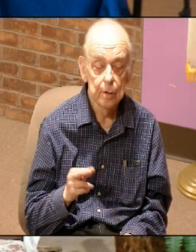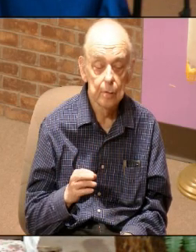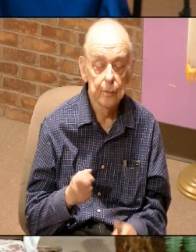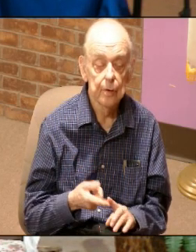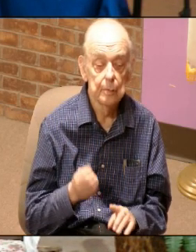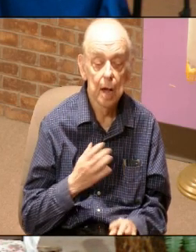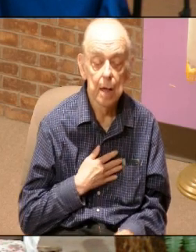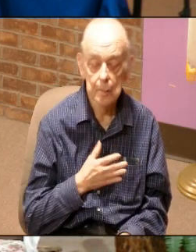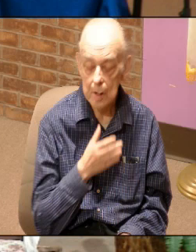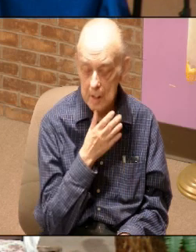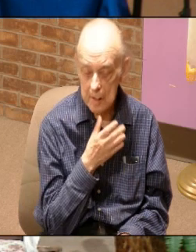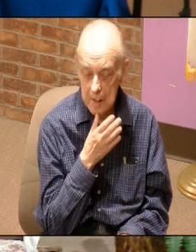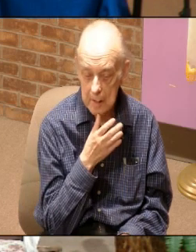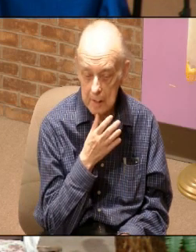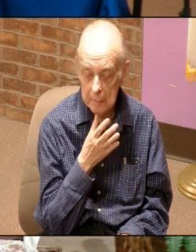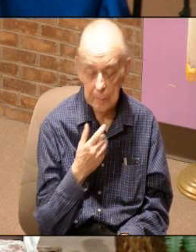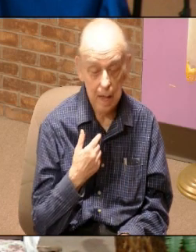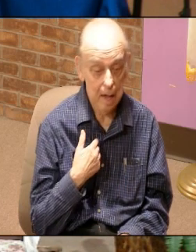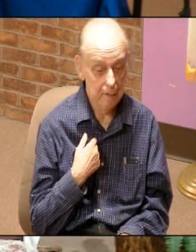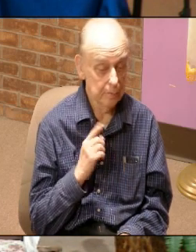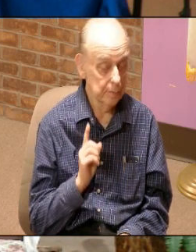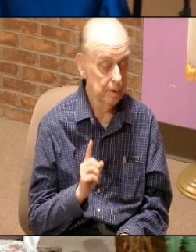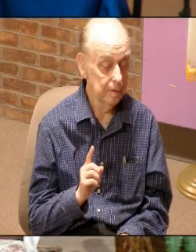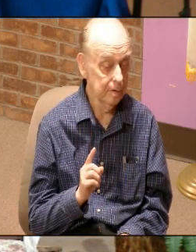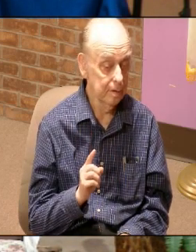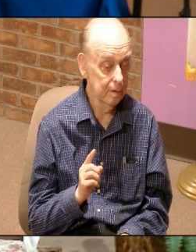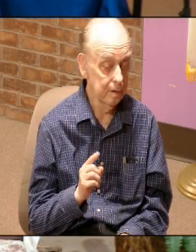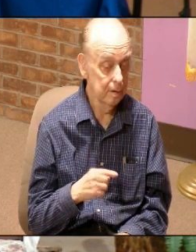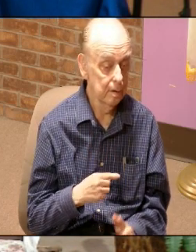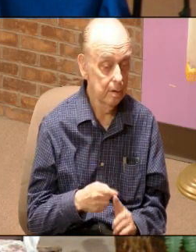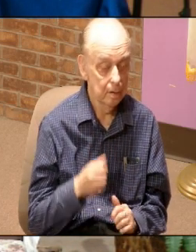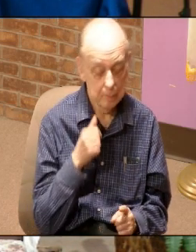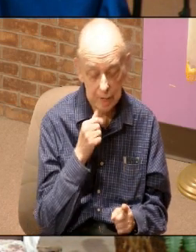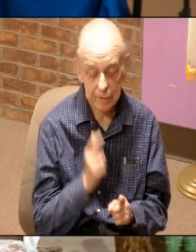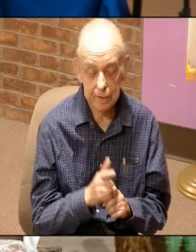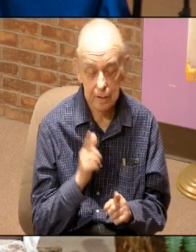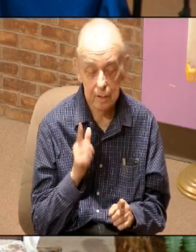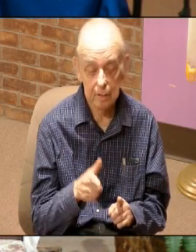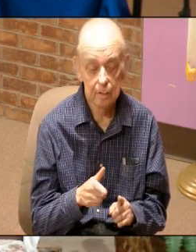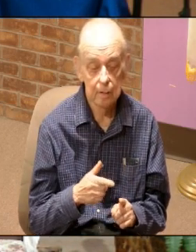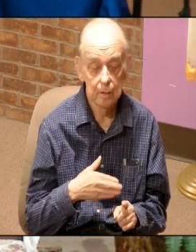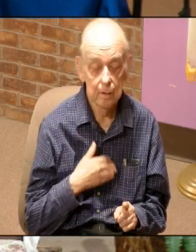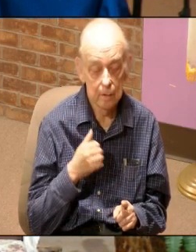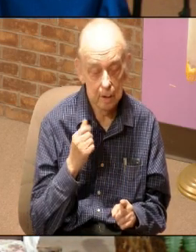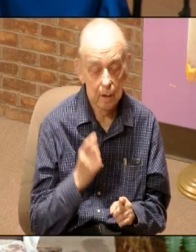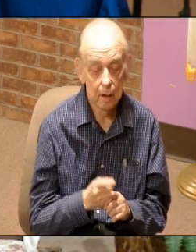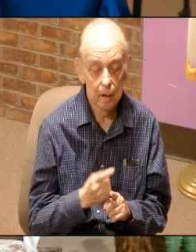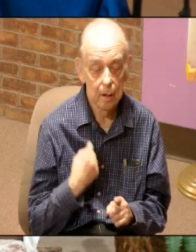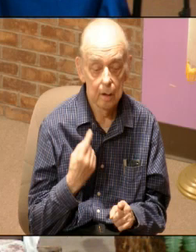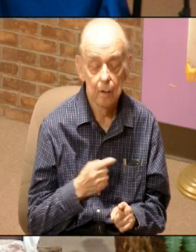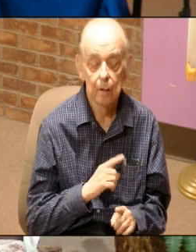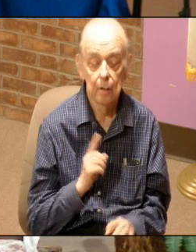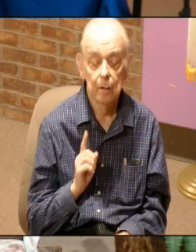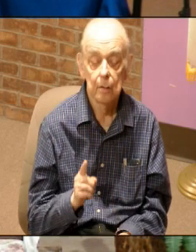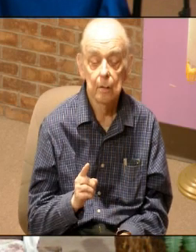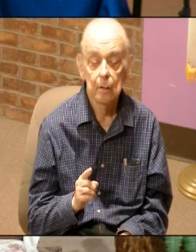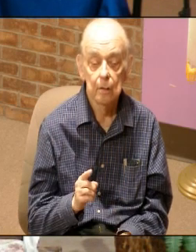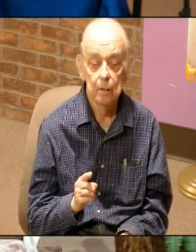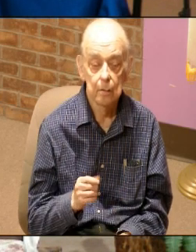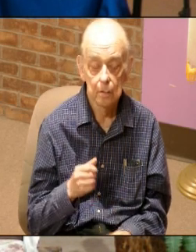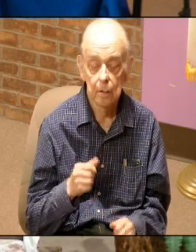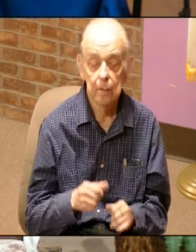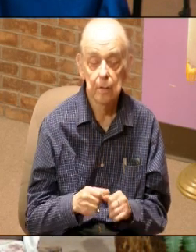And so I was the one that, well, and then my sister later on, my younger sister, we were the ones that,